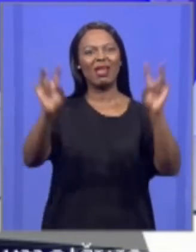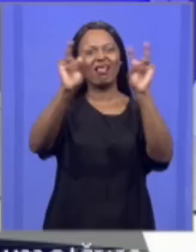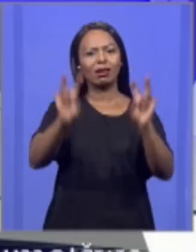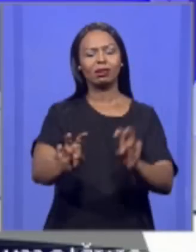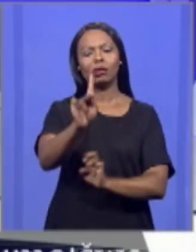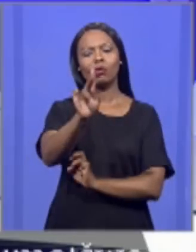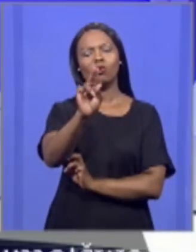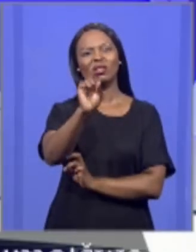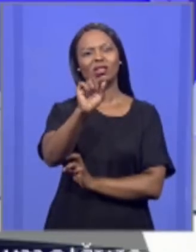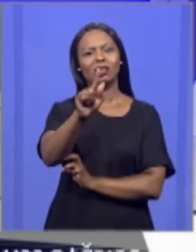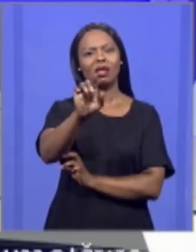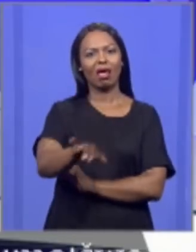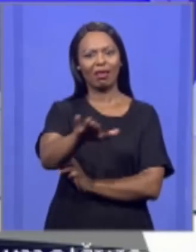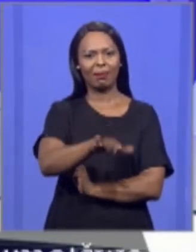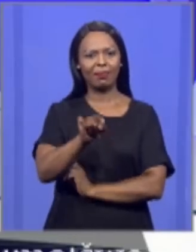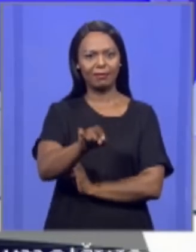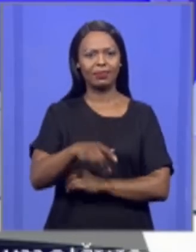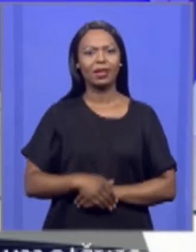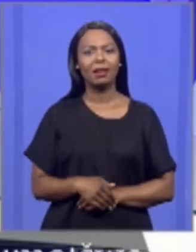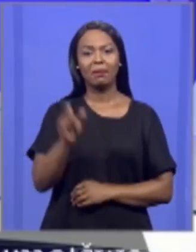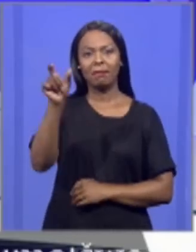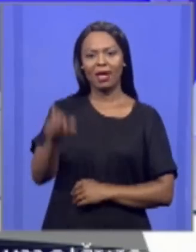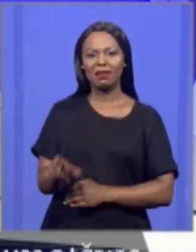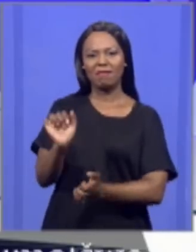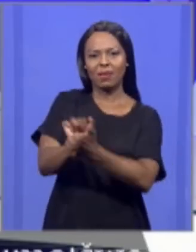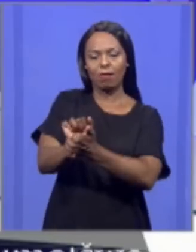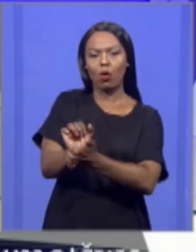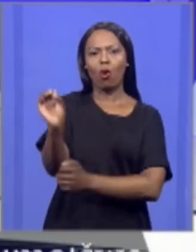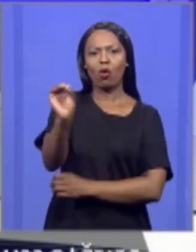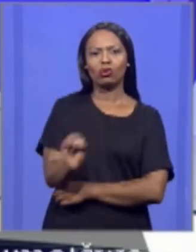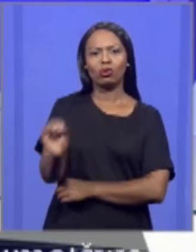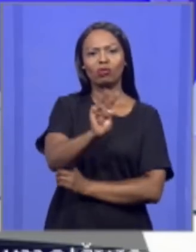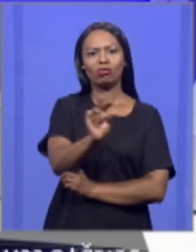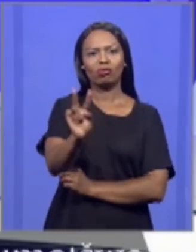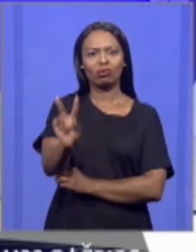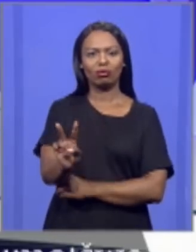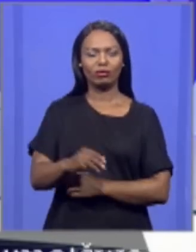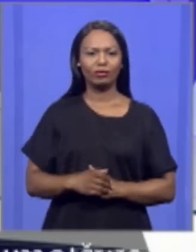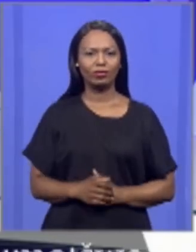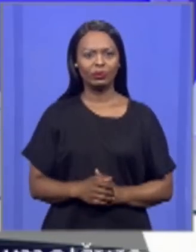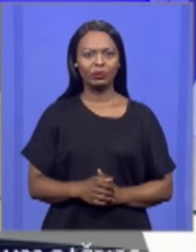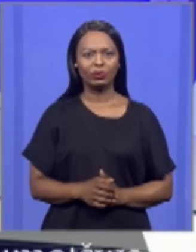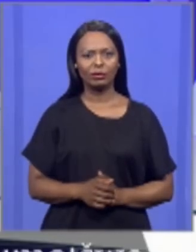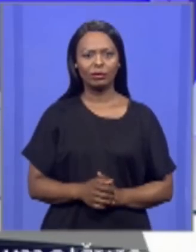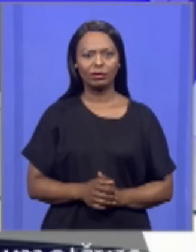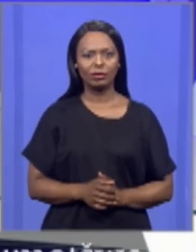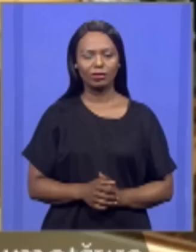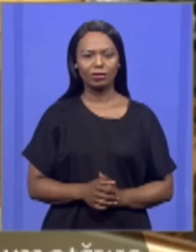ka Kusile mola molatofatšwa a go legilwe ka October 2022.